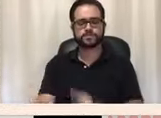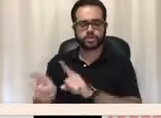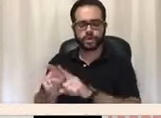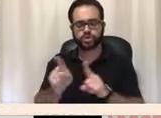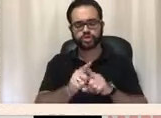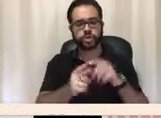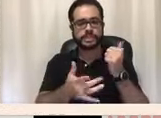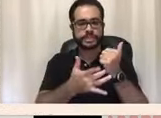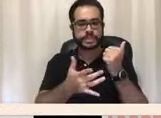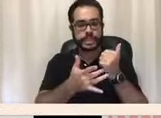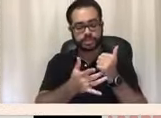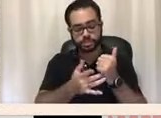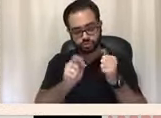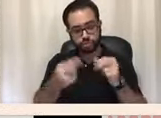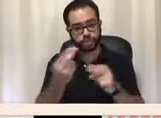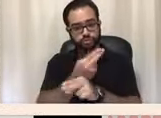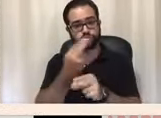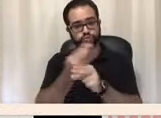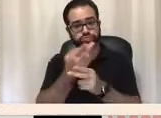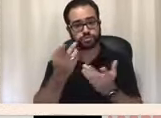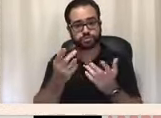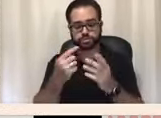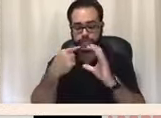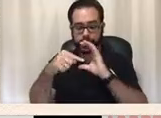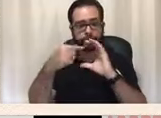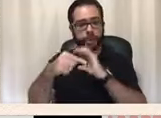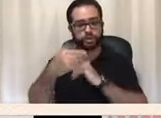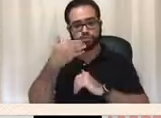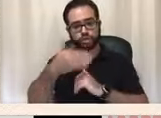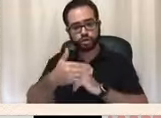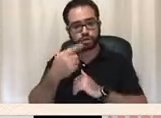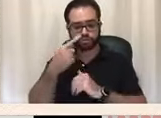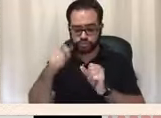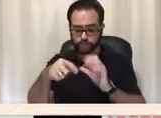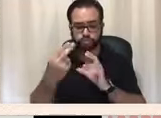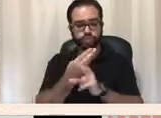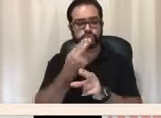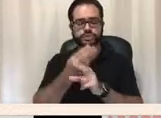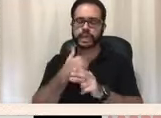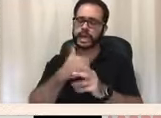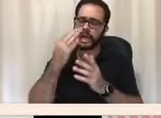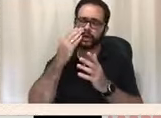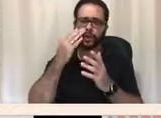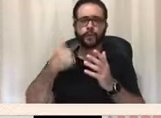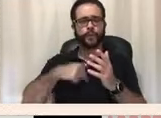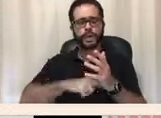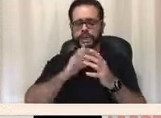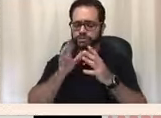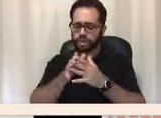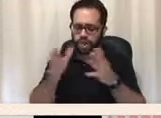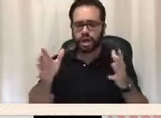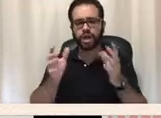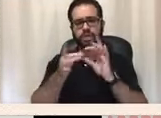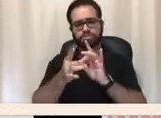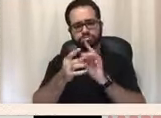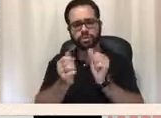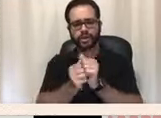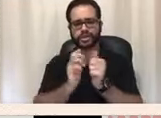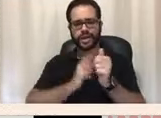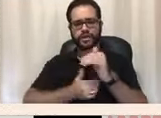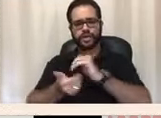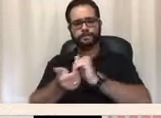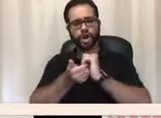friend. Email is your friend. I know we do so much work with our collaborative partners through